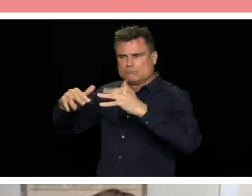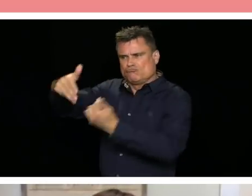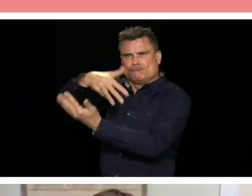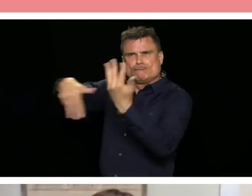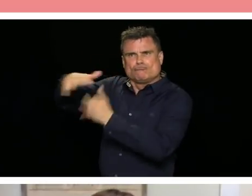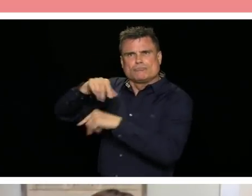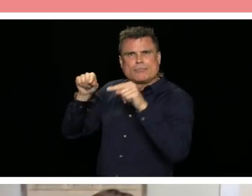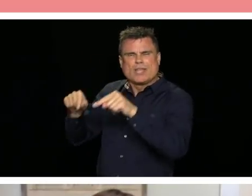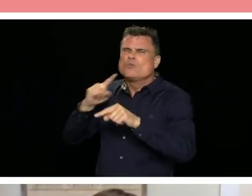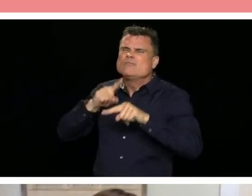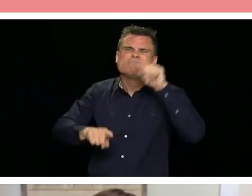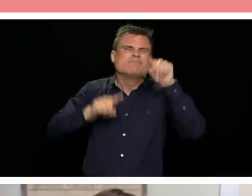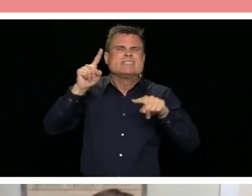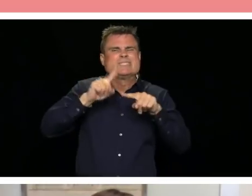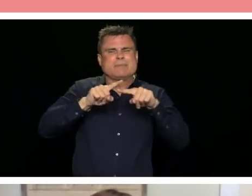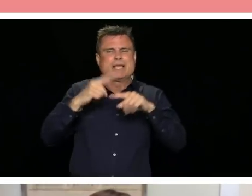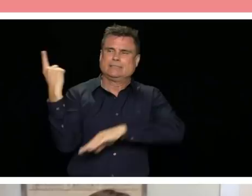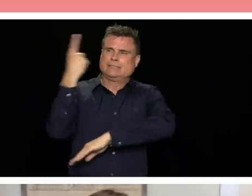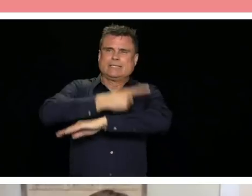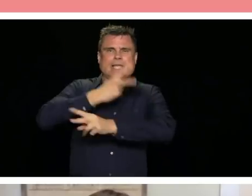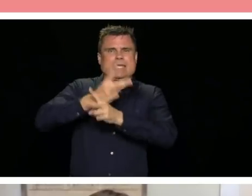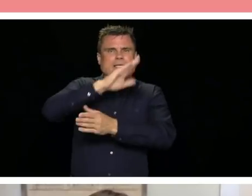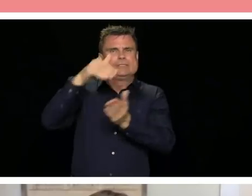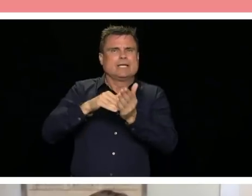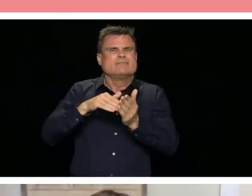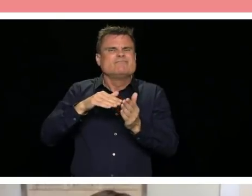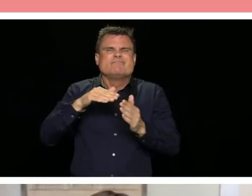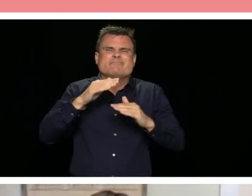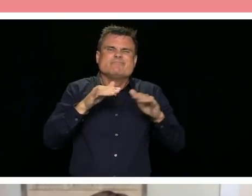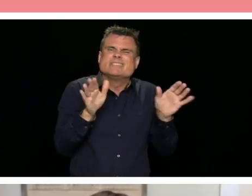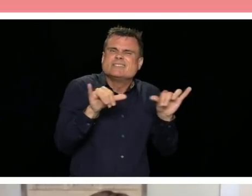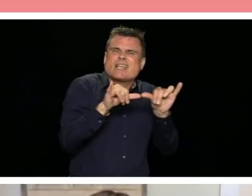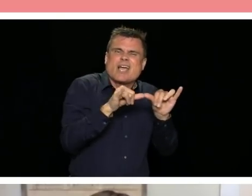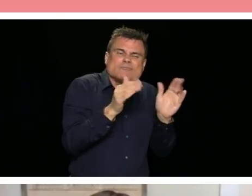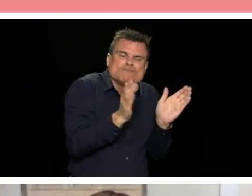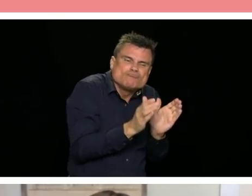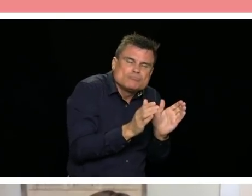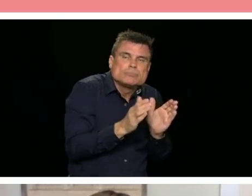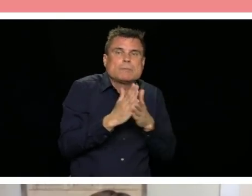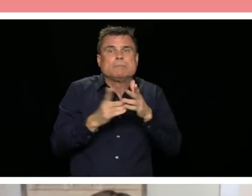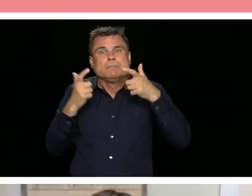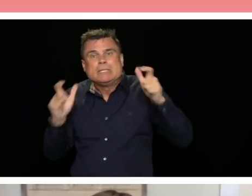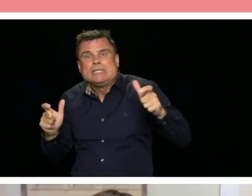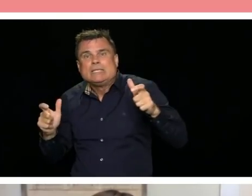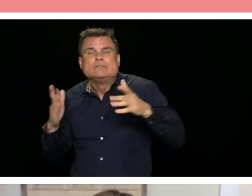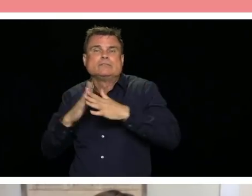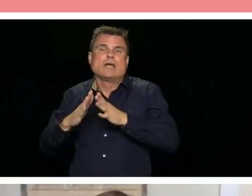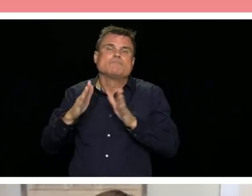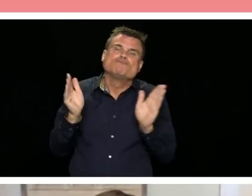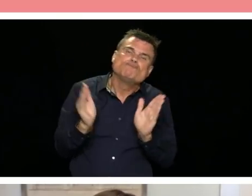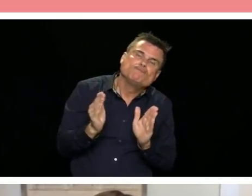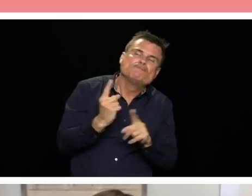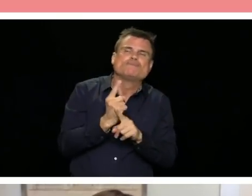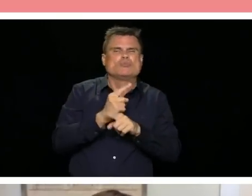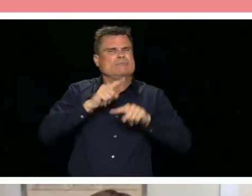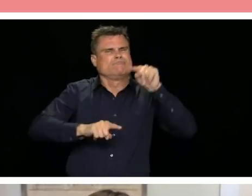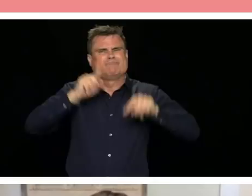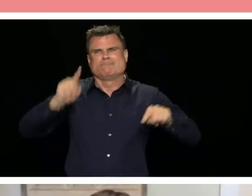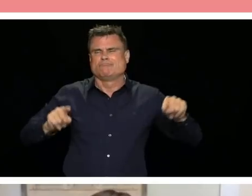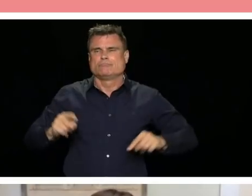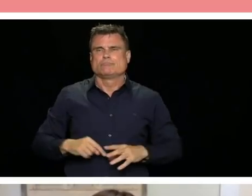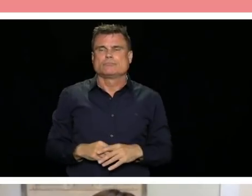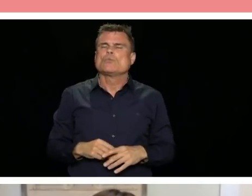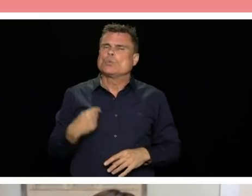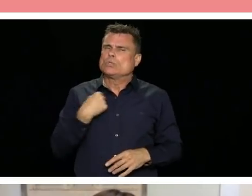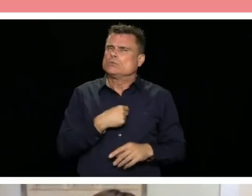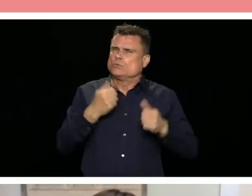operate safely and what's the best for parents and best for providers and the hardworking early childhood educators who are working on the front line to keep them safe and healthy